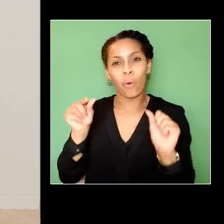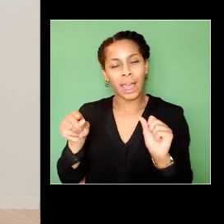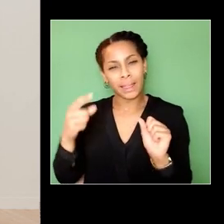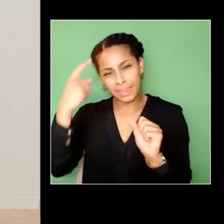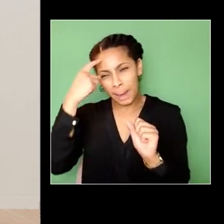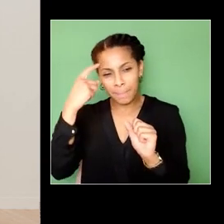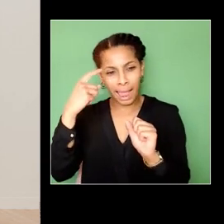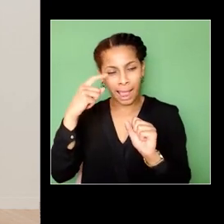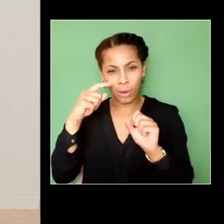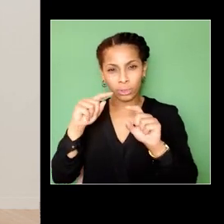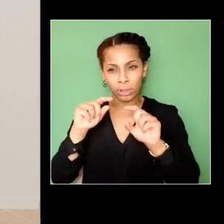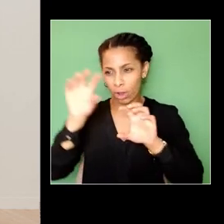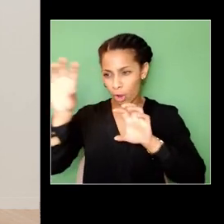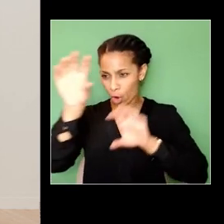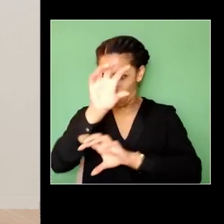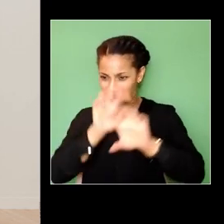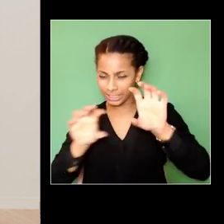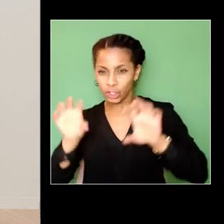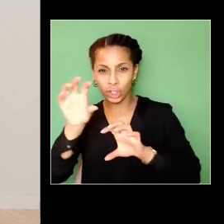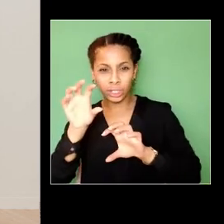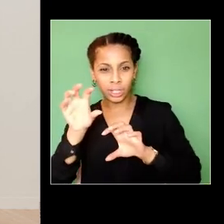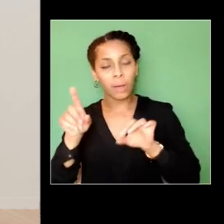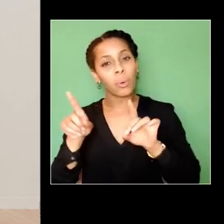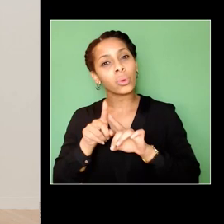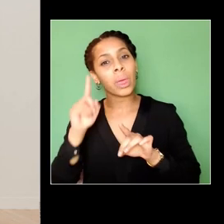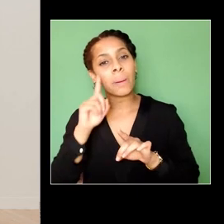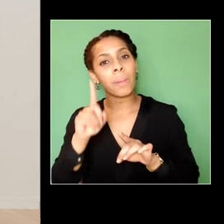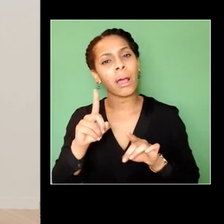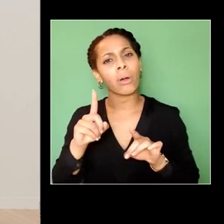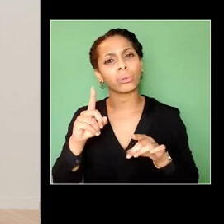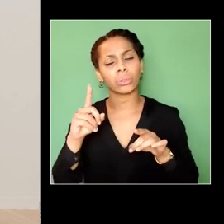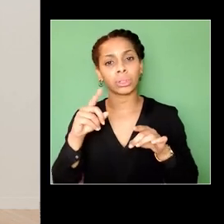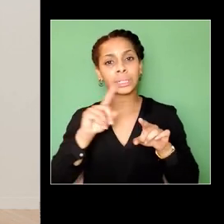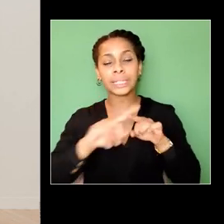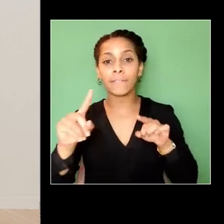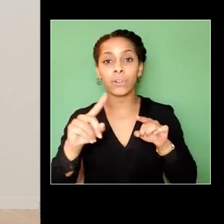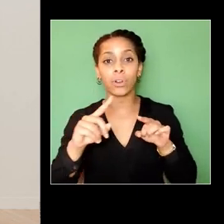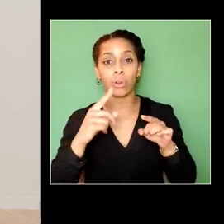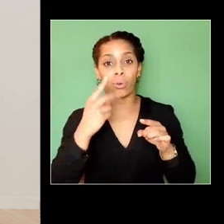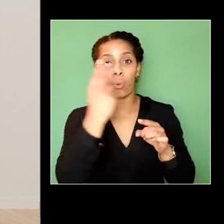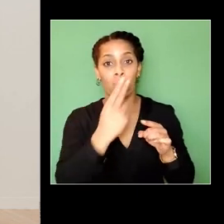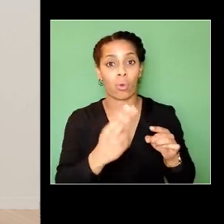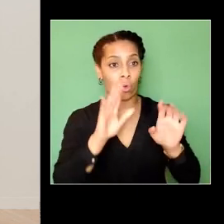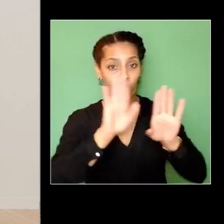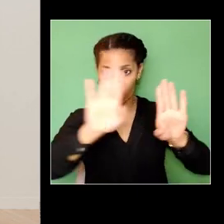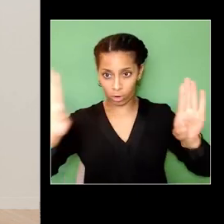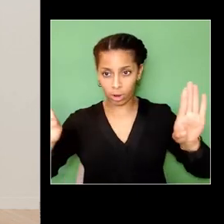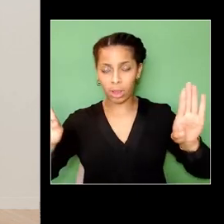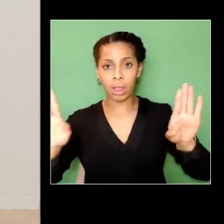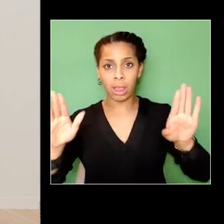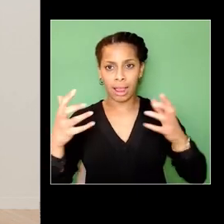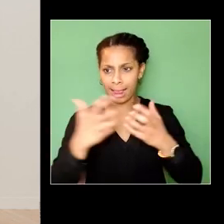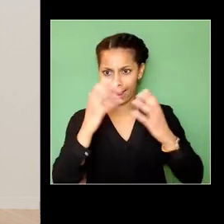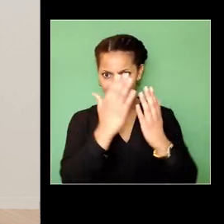and really thinking in terms of a body of work and a group of work. I think the trouble I have at the moment is that I'm working in